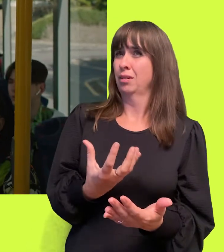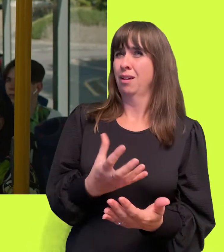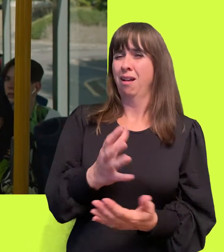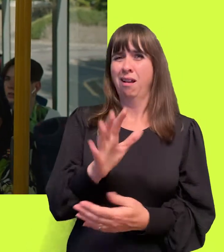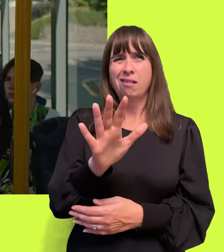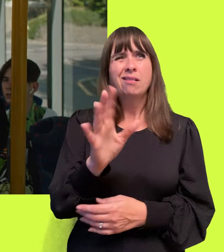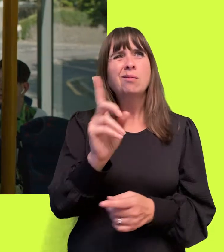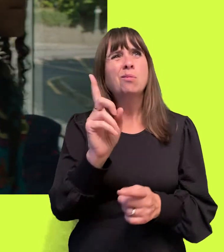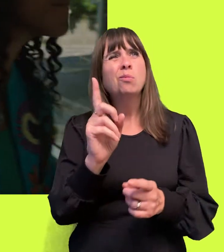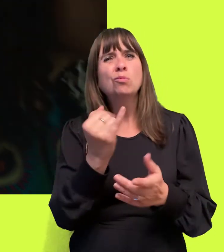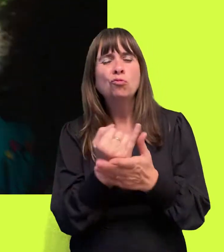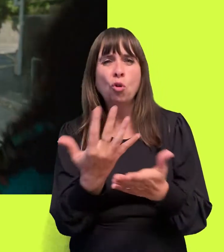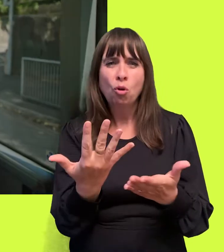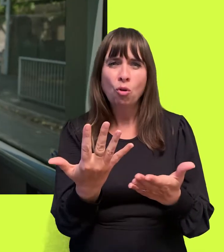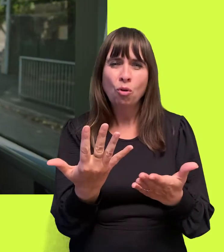Sev, but what's up?